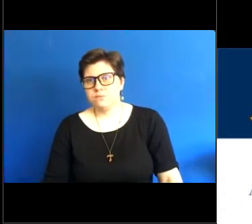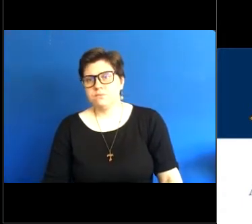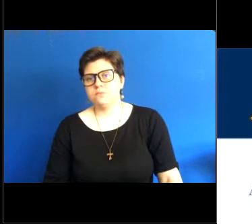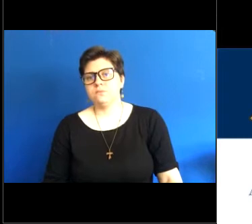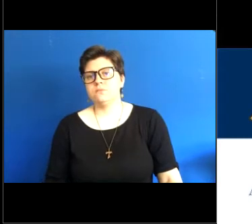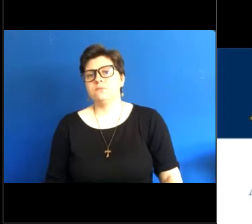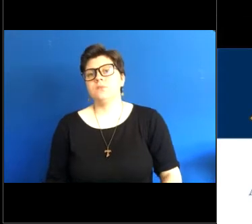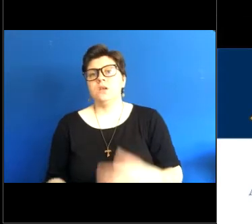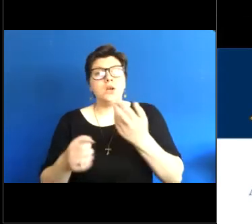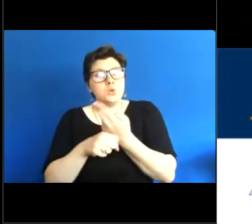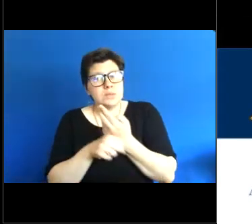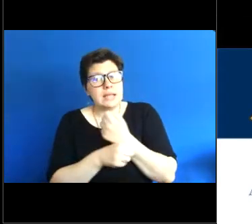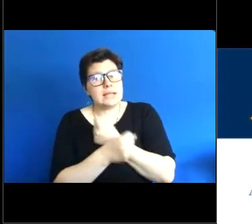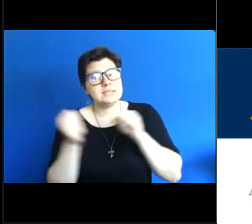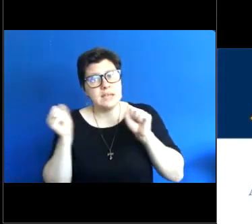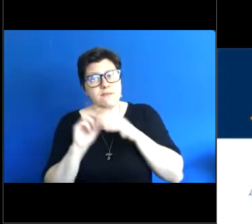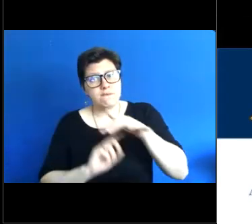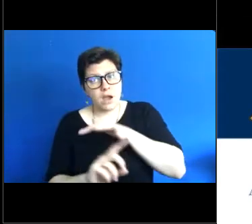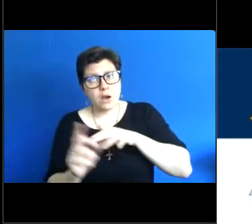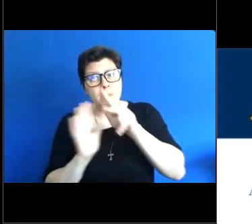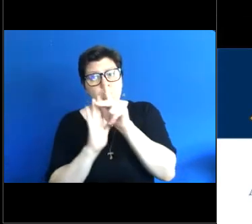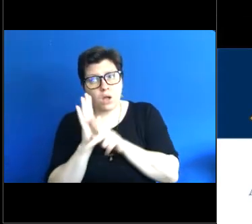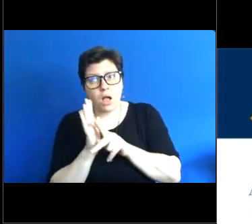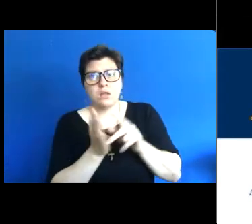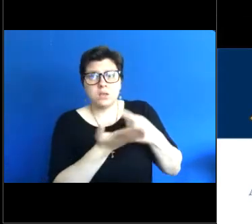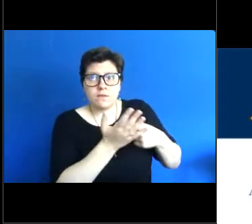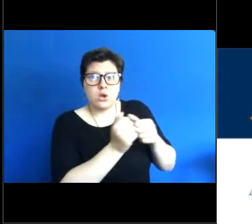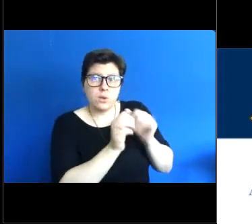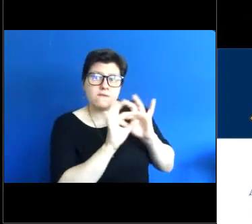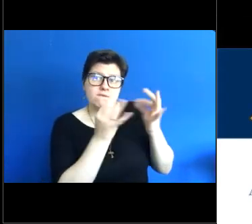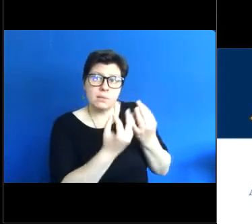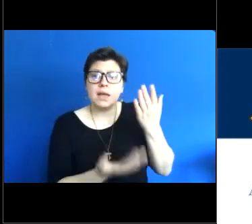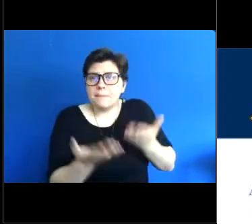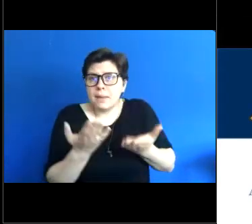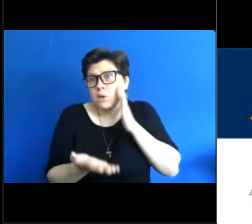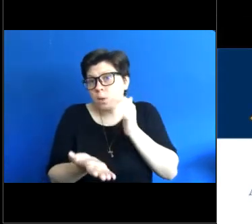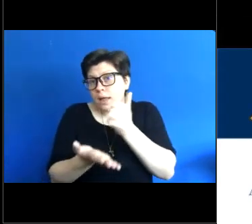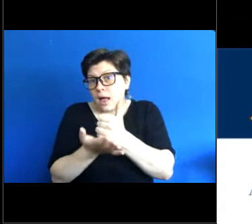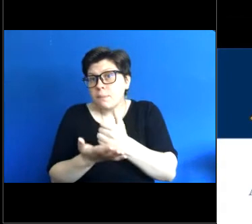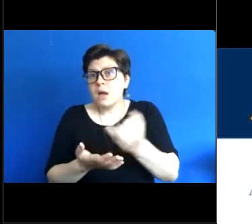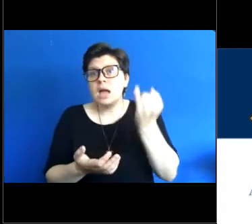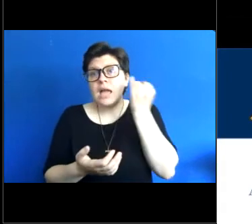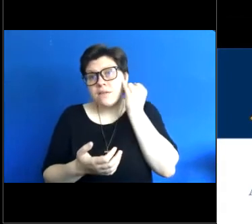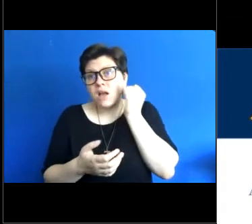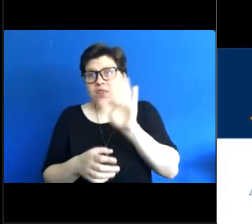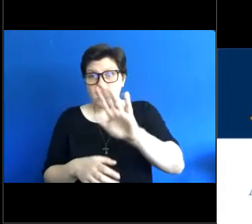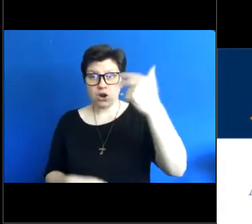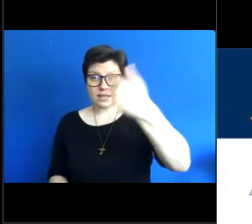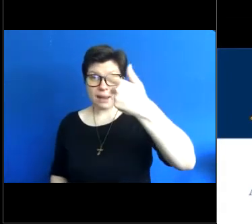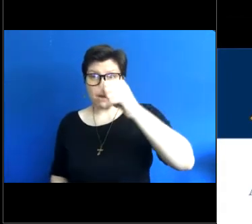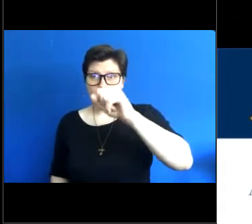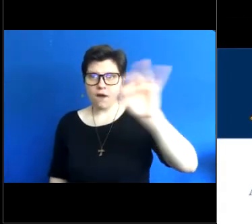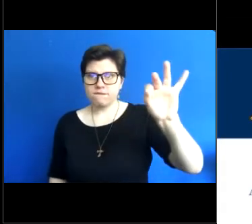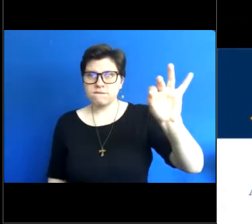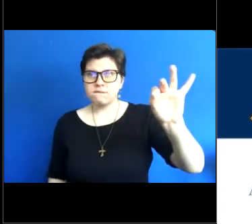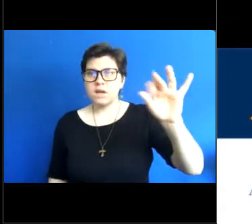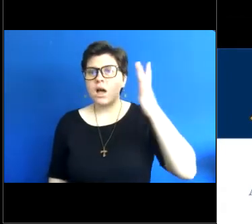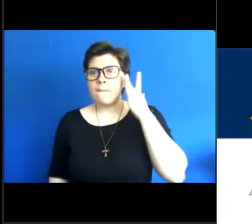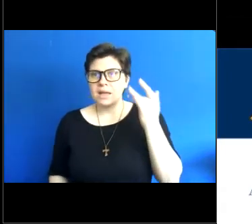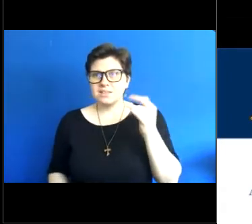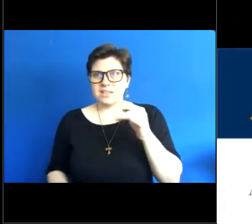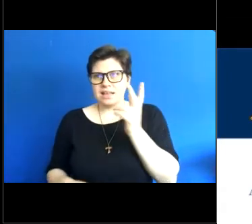environment protocols and in conversation with the family, it may help the child to actually turn off their camera so they're not distracted by